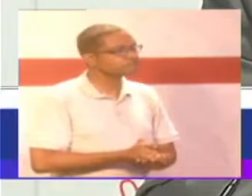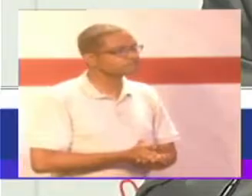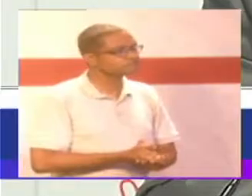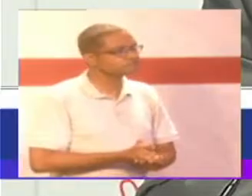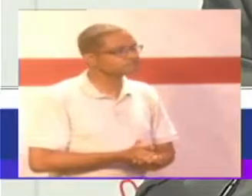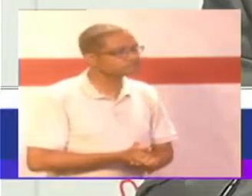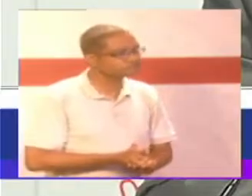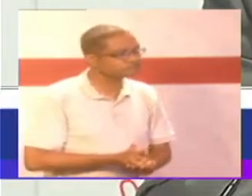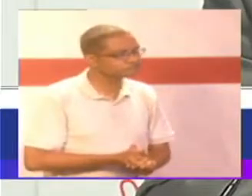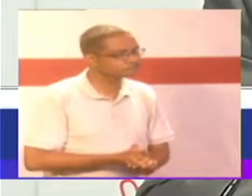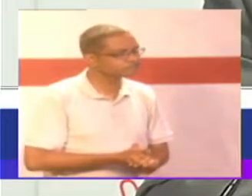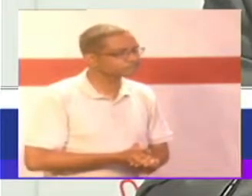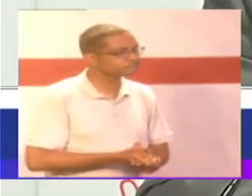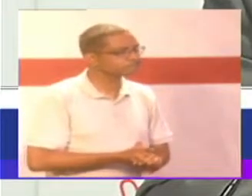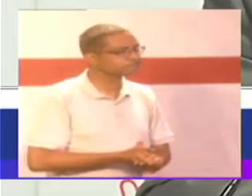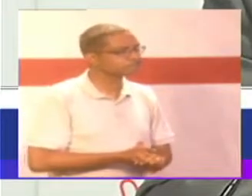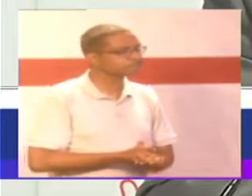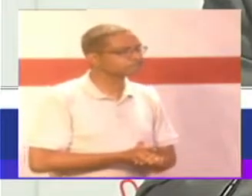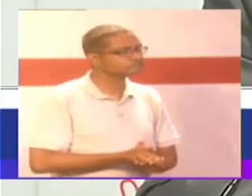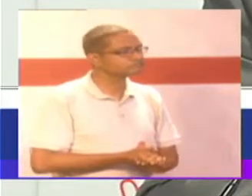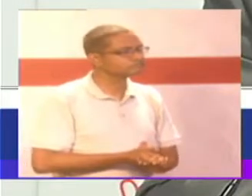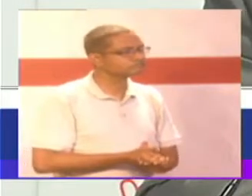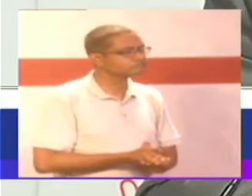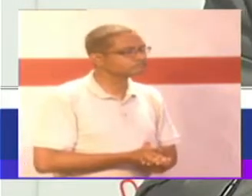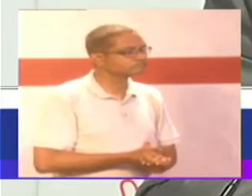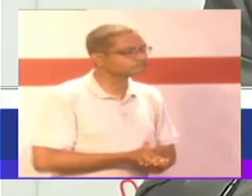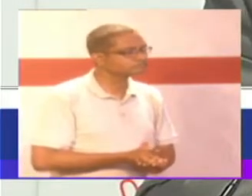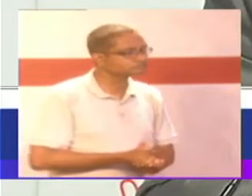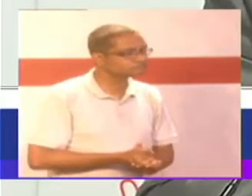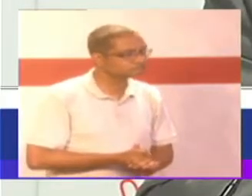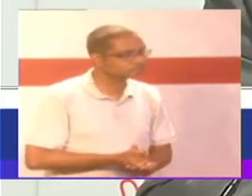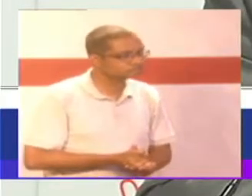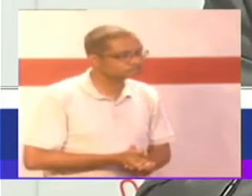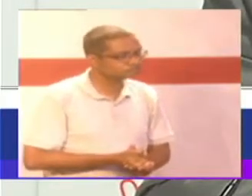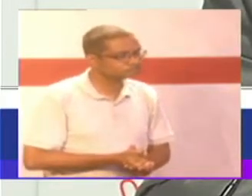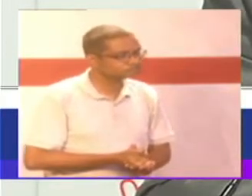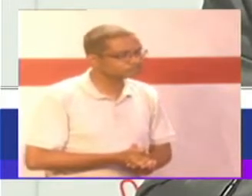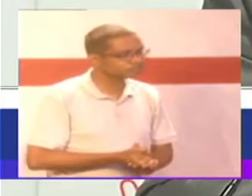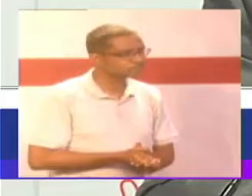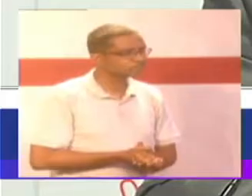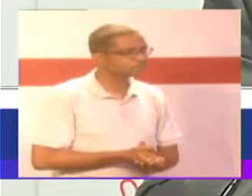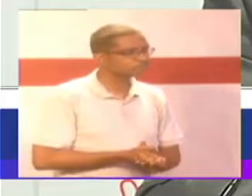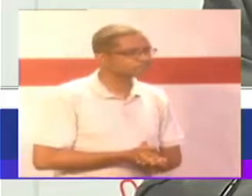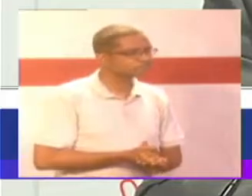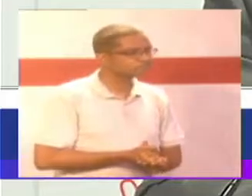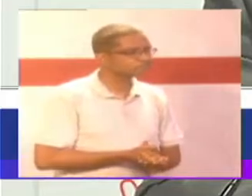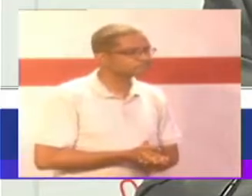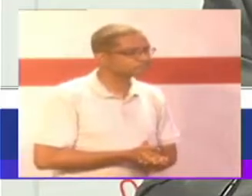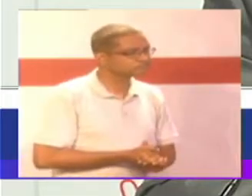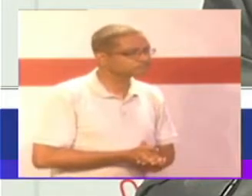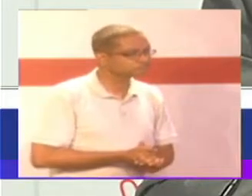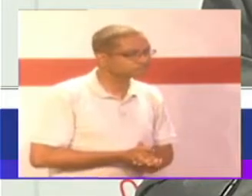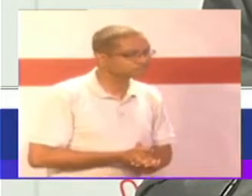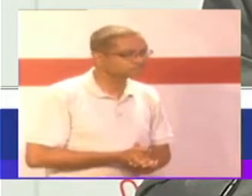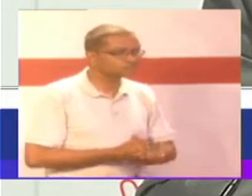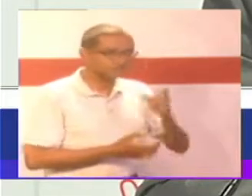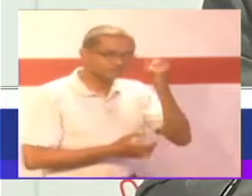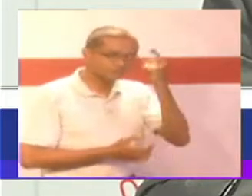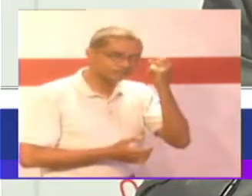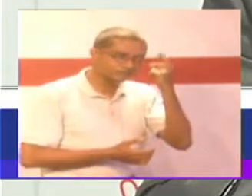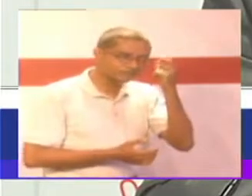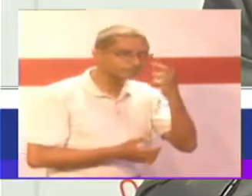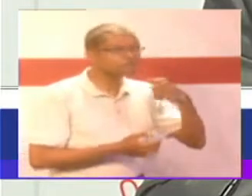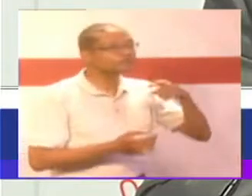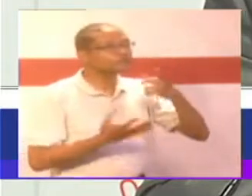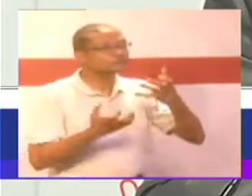point in time than the overall national awareness of the need for care. There have